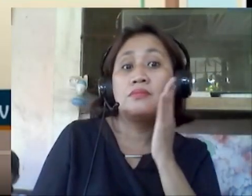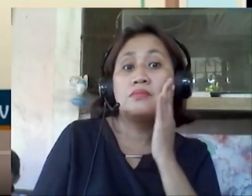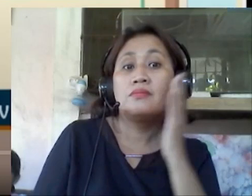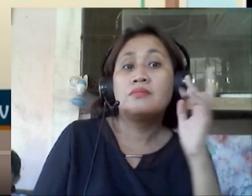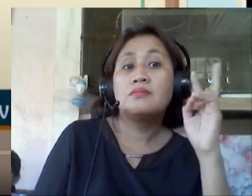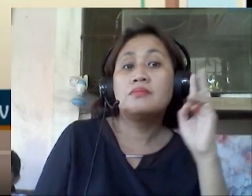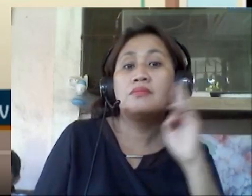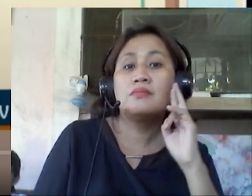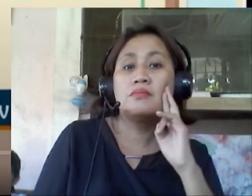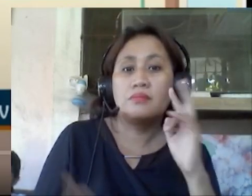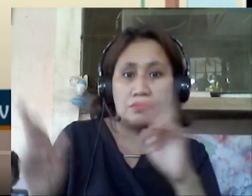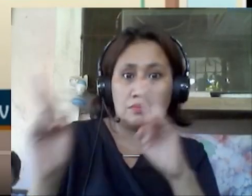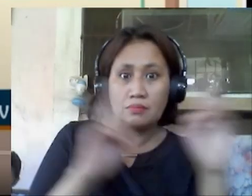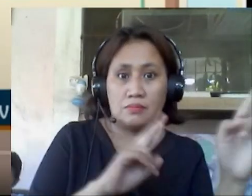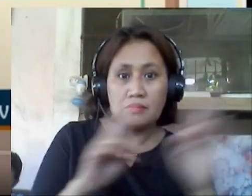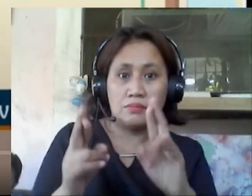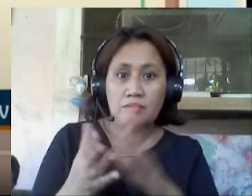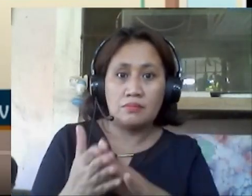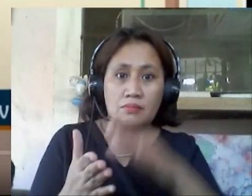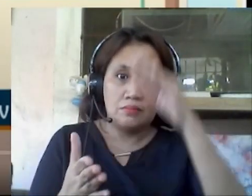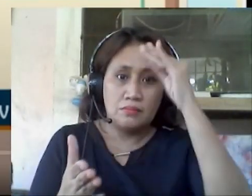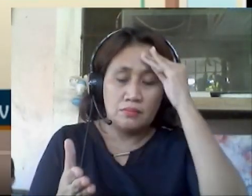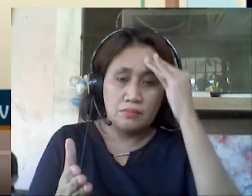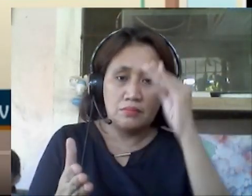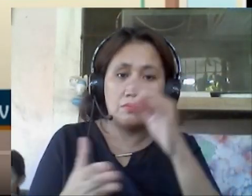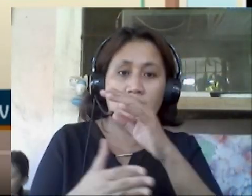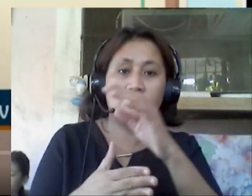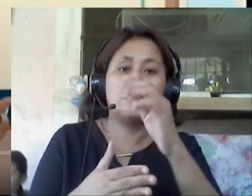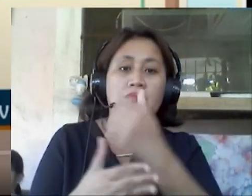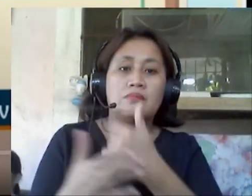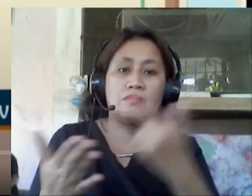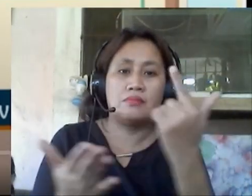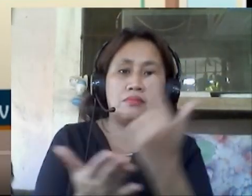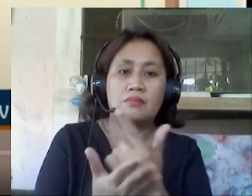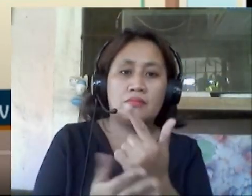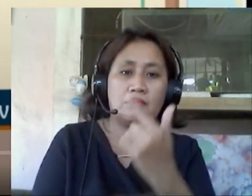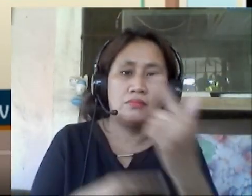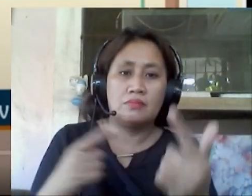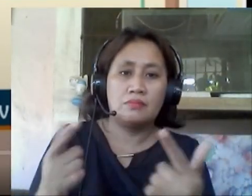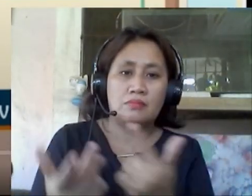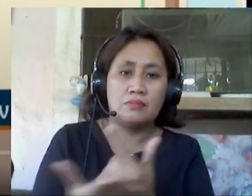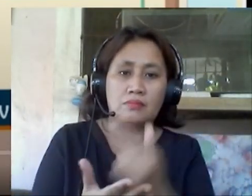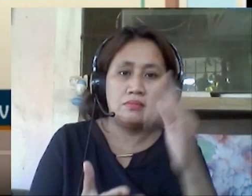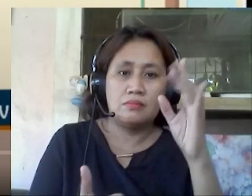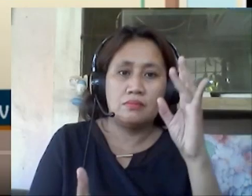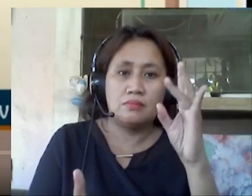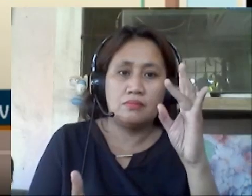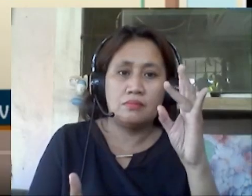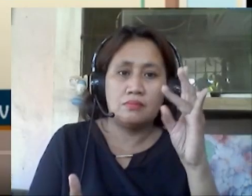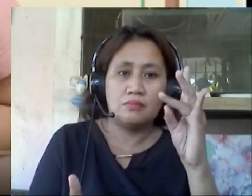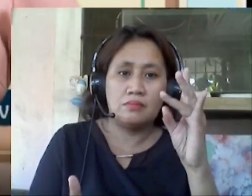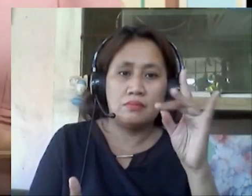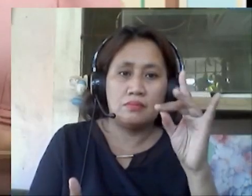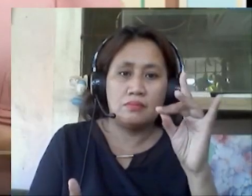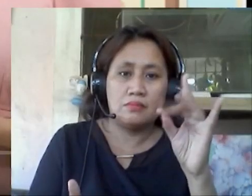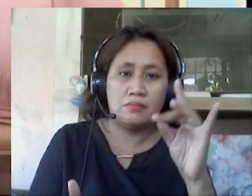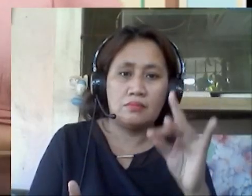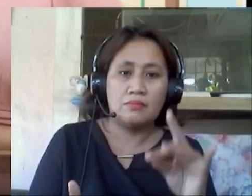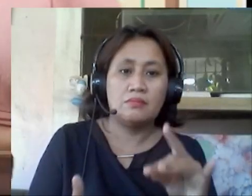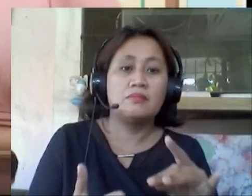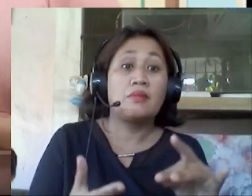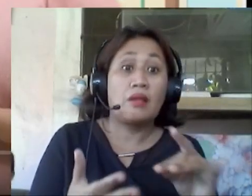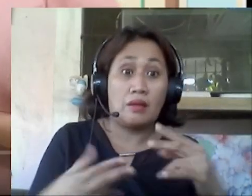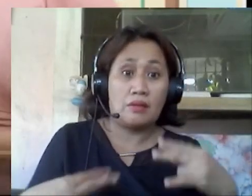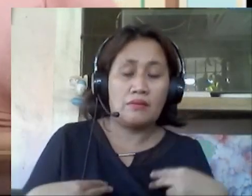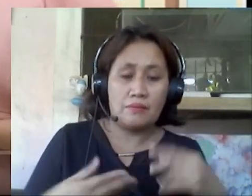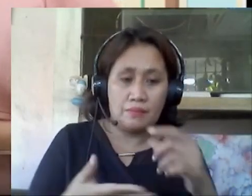Get ready and enjoy learning English for grade 8 right in the comfort of your home. So come on, get your pen,